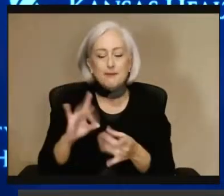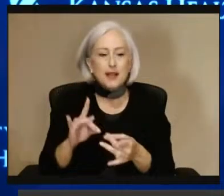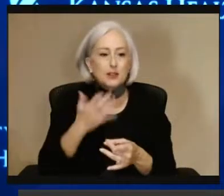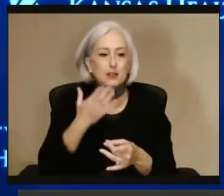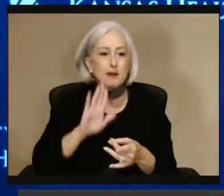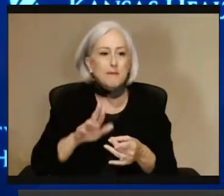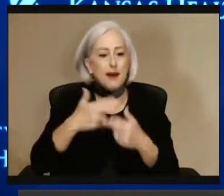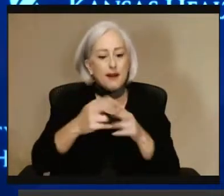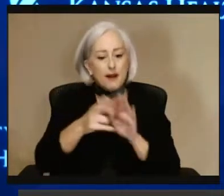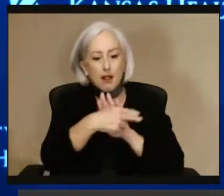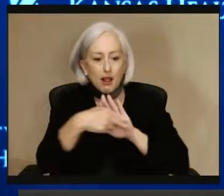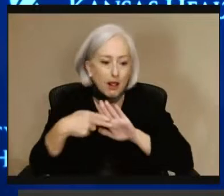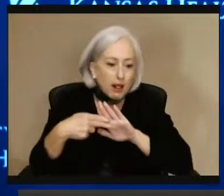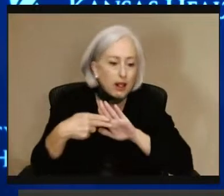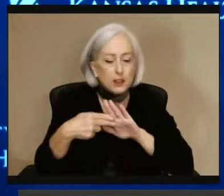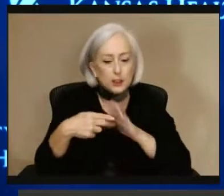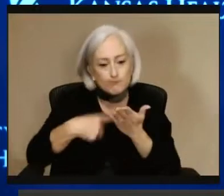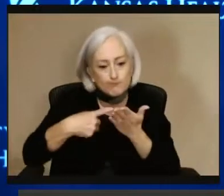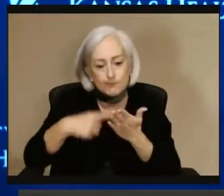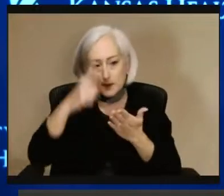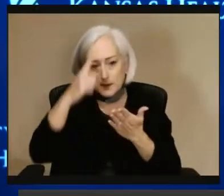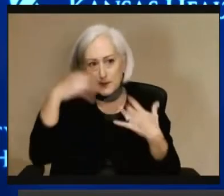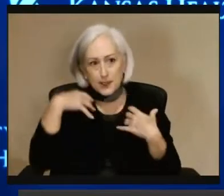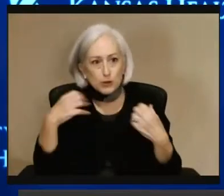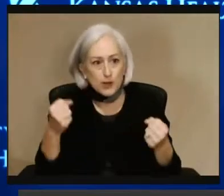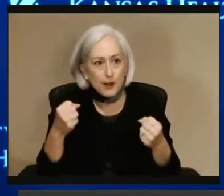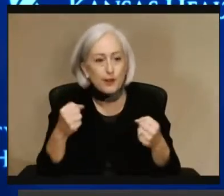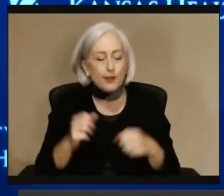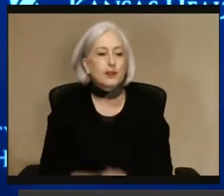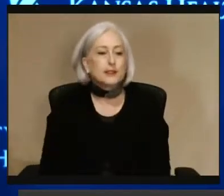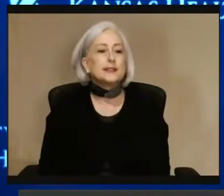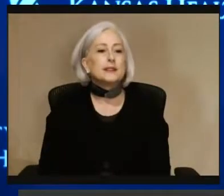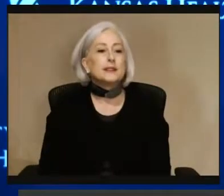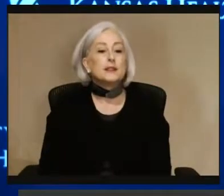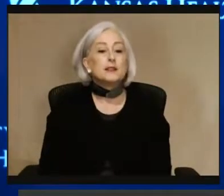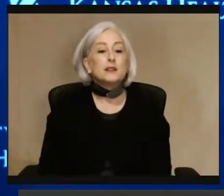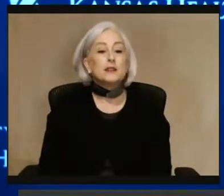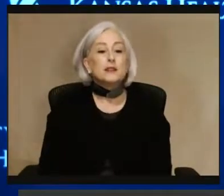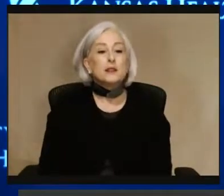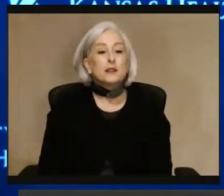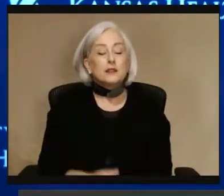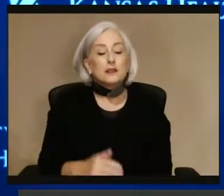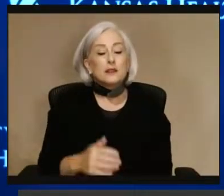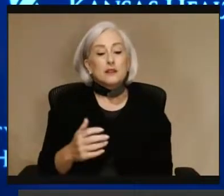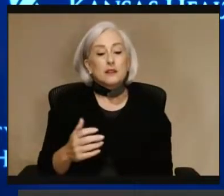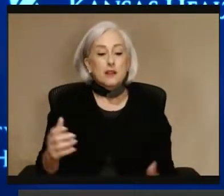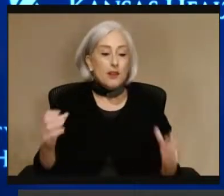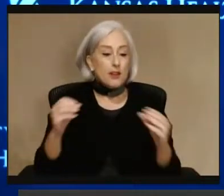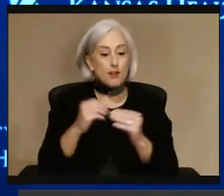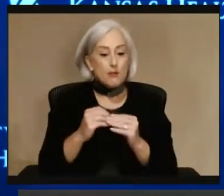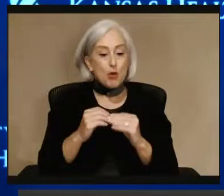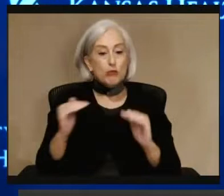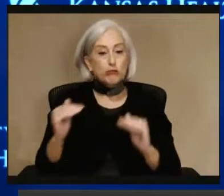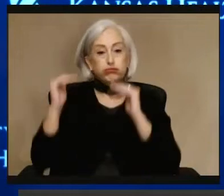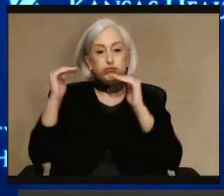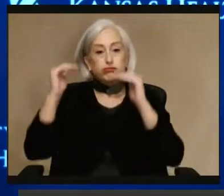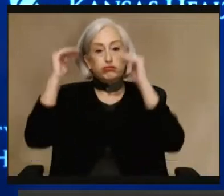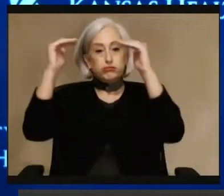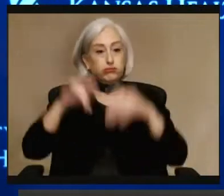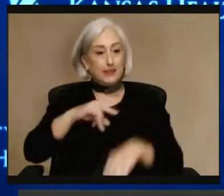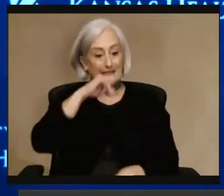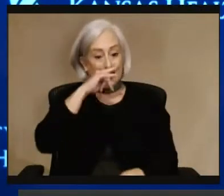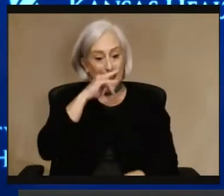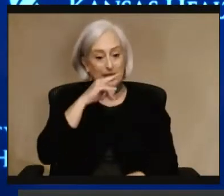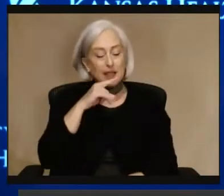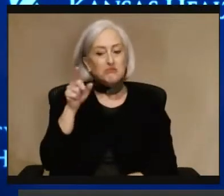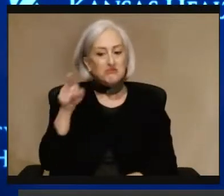mental health and this idea that especially the higher profile and the higher status that you have, there's almost an expectation that you should